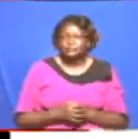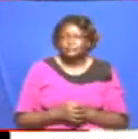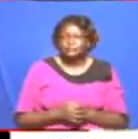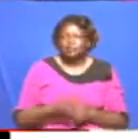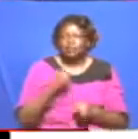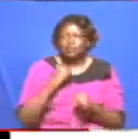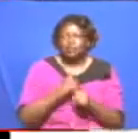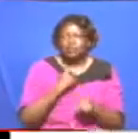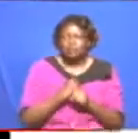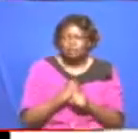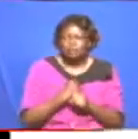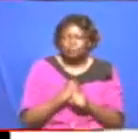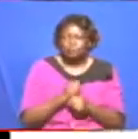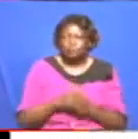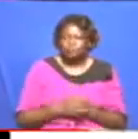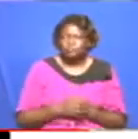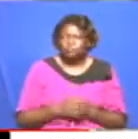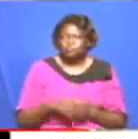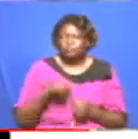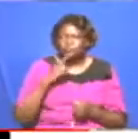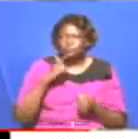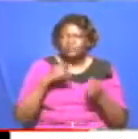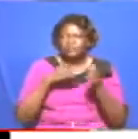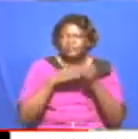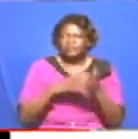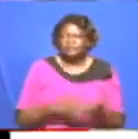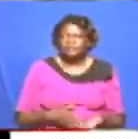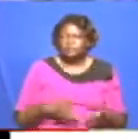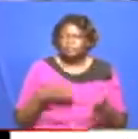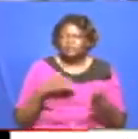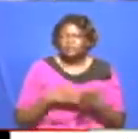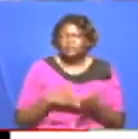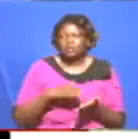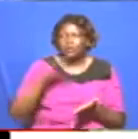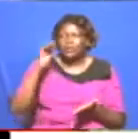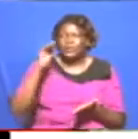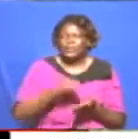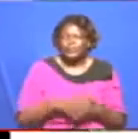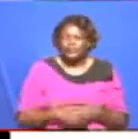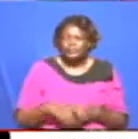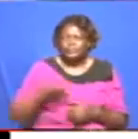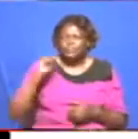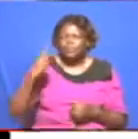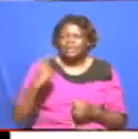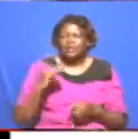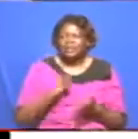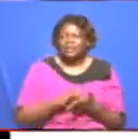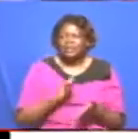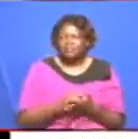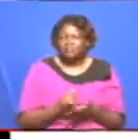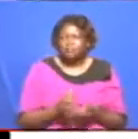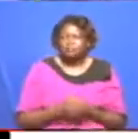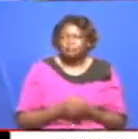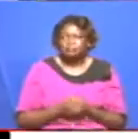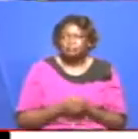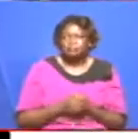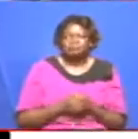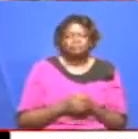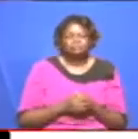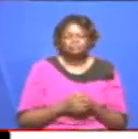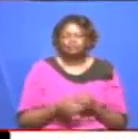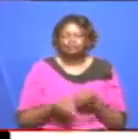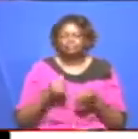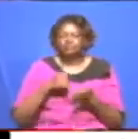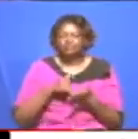Kazi ni kazi. Mudavadi cautioning leaders against reducing the Kenya Kwanza pact that brought together his party, Deputy President William Ruto and his Ford